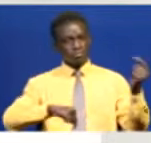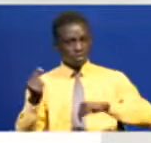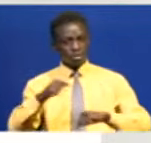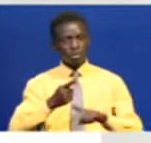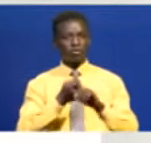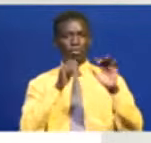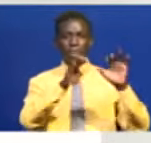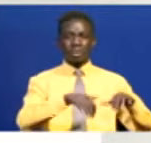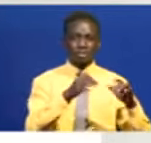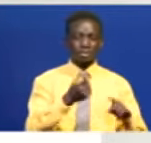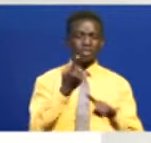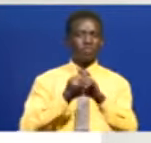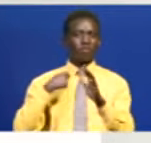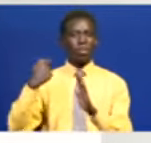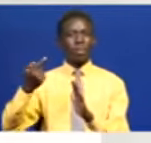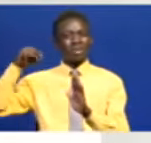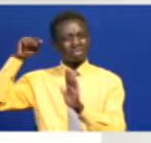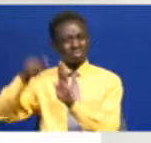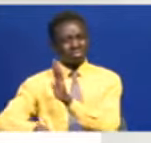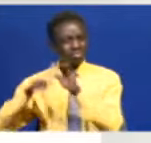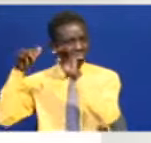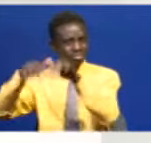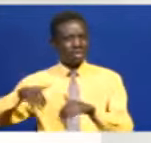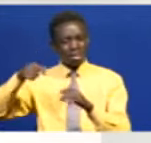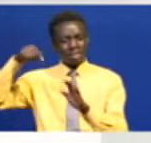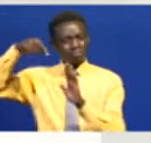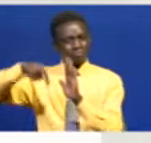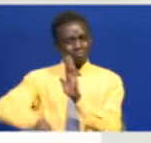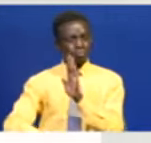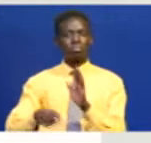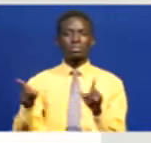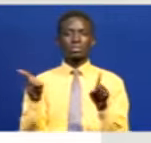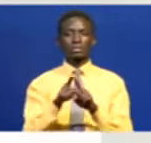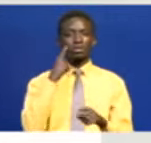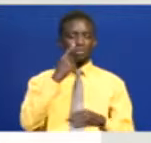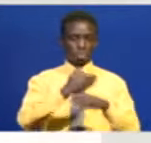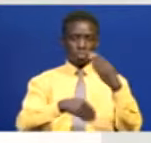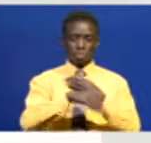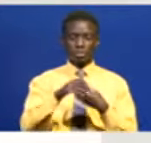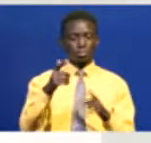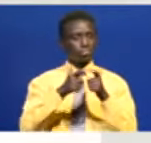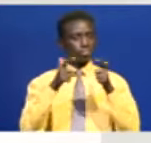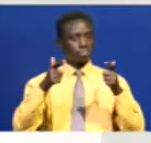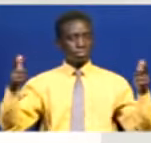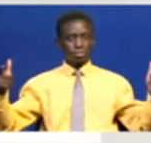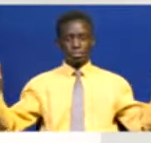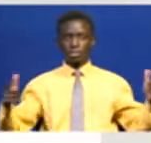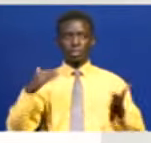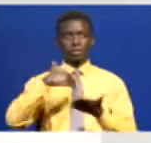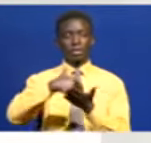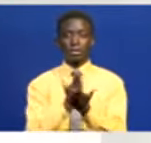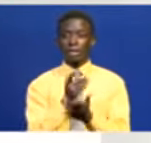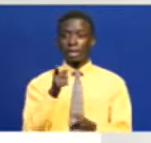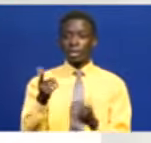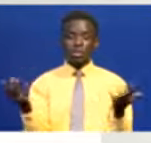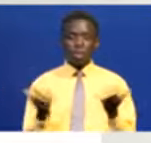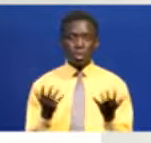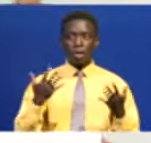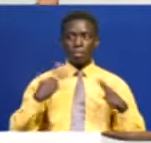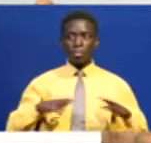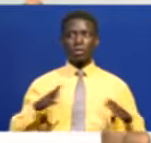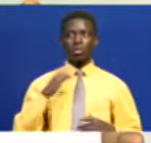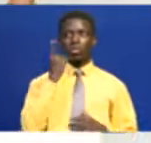from mining, from all these sectors, even construction. Yes. It's a huge, huge sector. Mm. And this is where the people